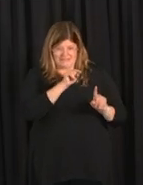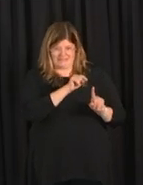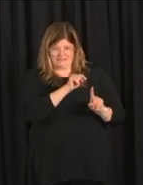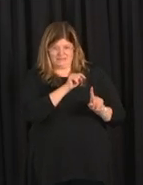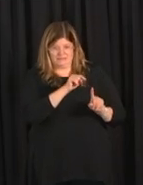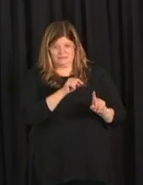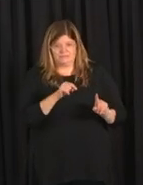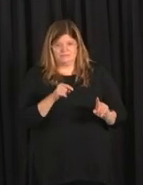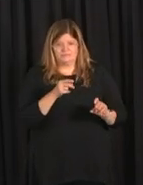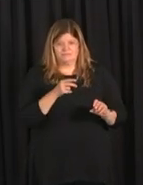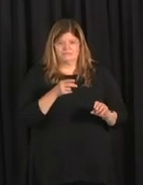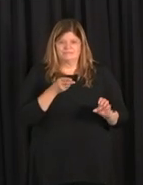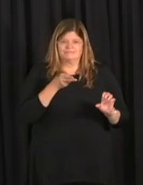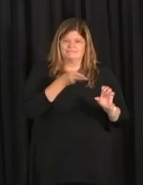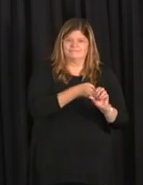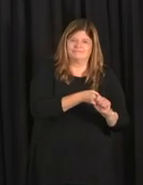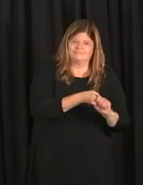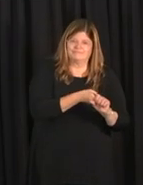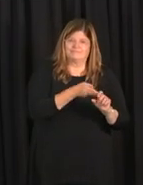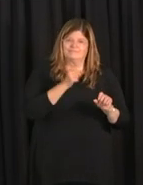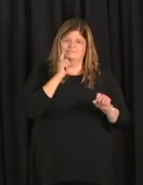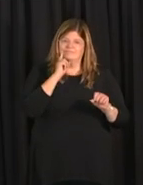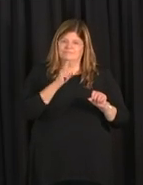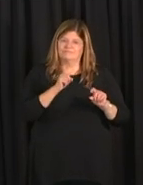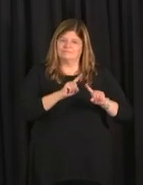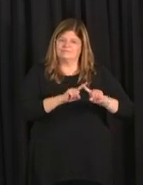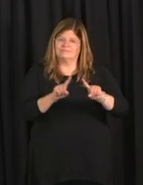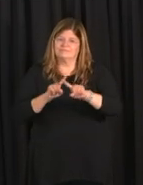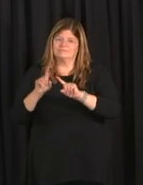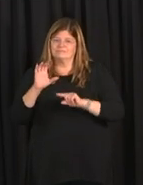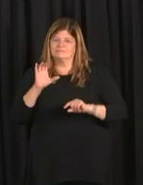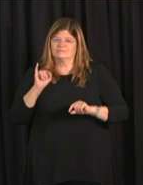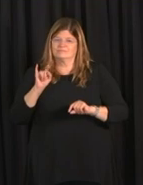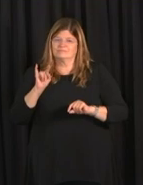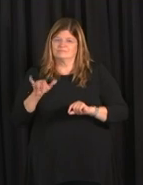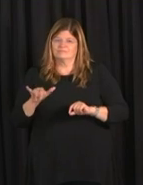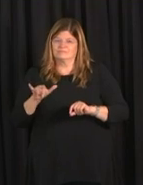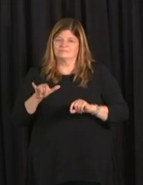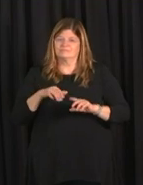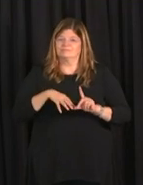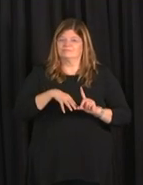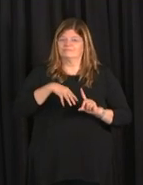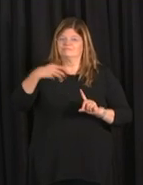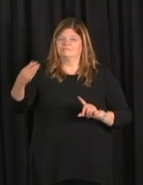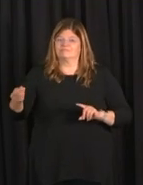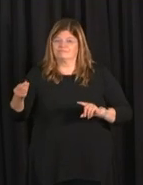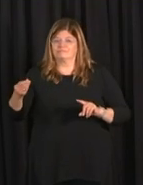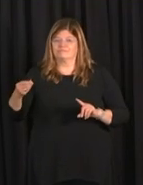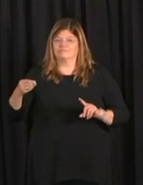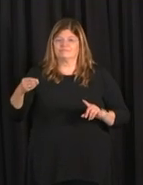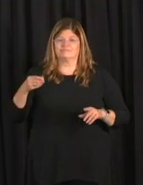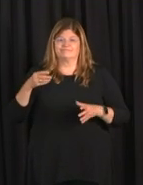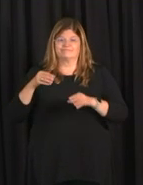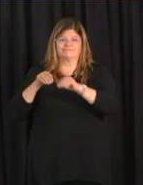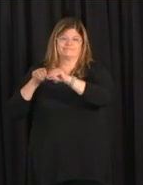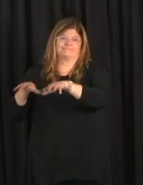involves, participation from the public, but also city employees going out to meet these people. Is there an issue of maybe